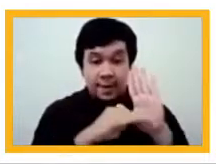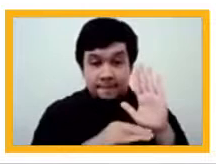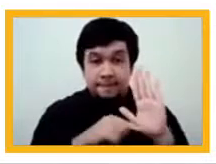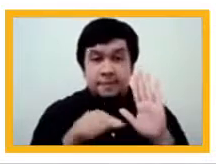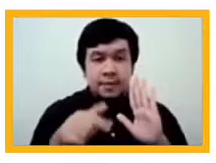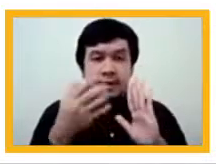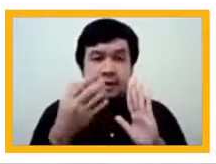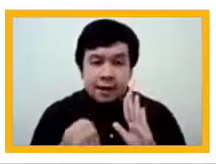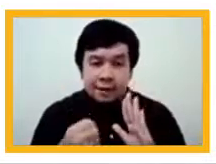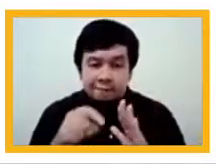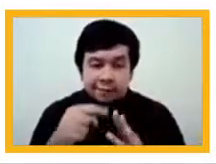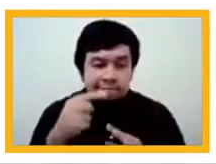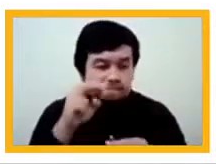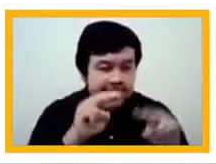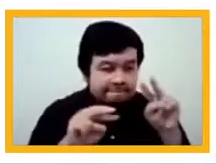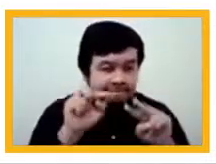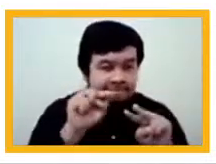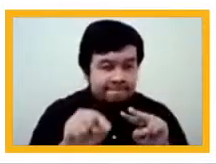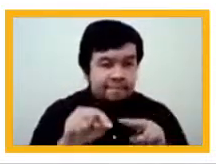tools education. And